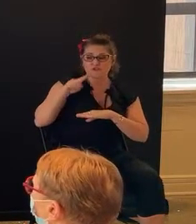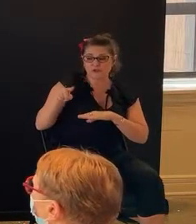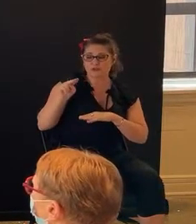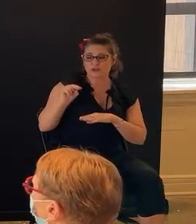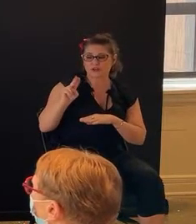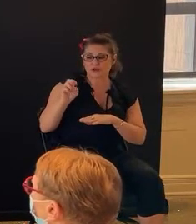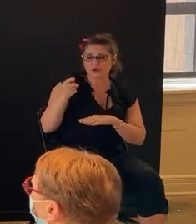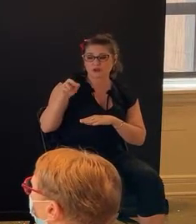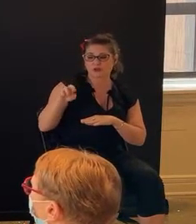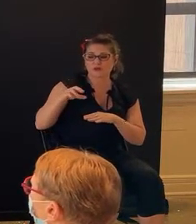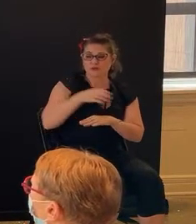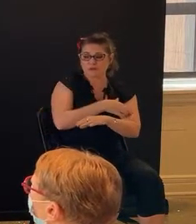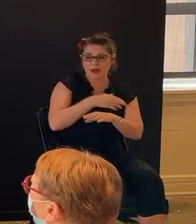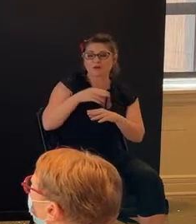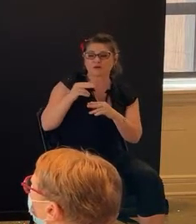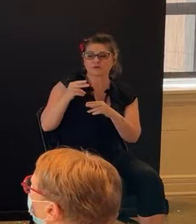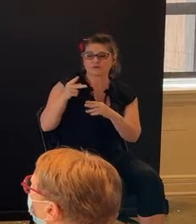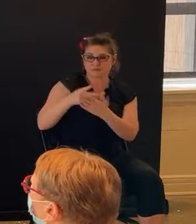plant projects,